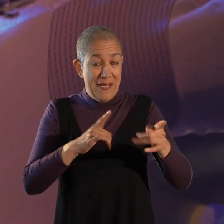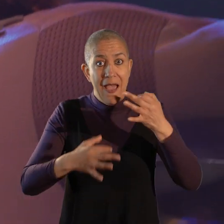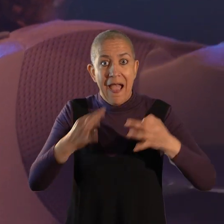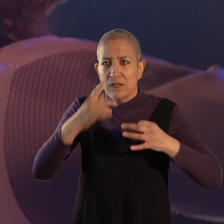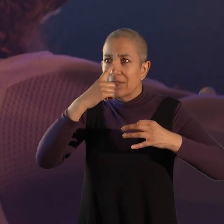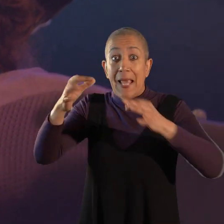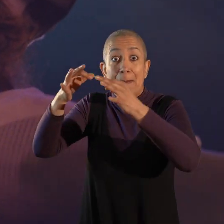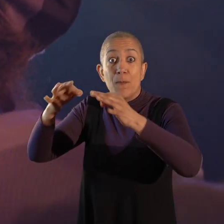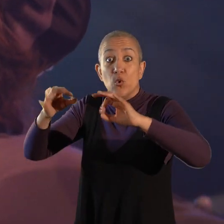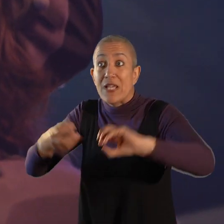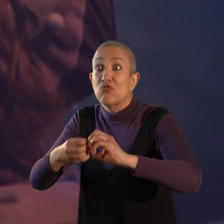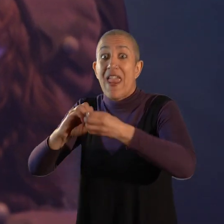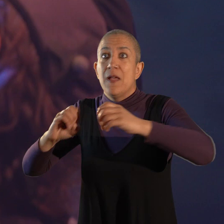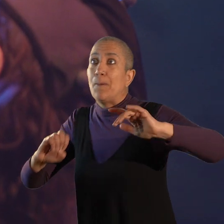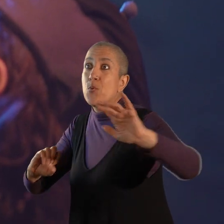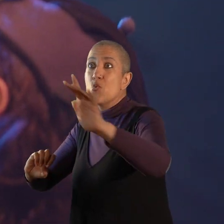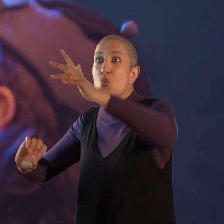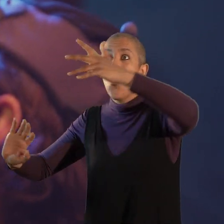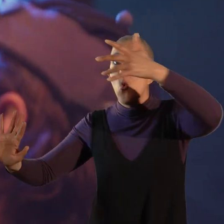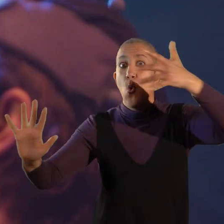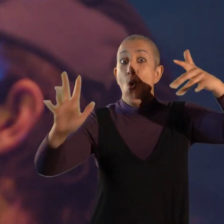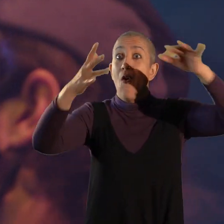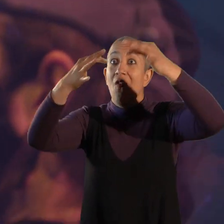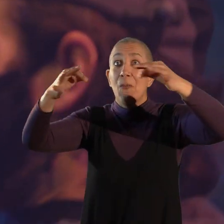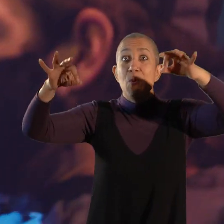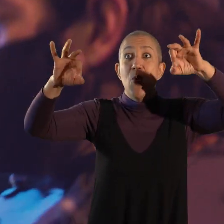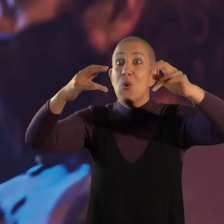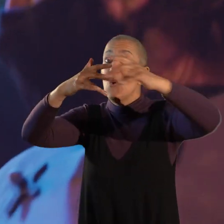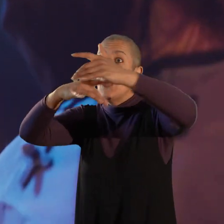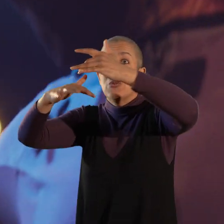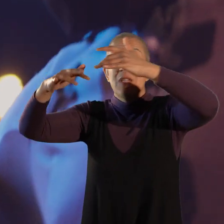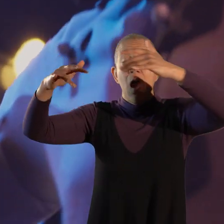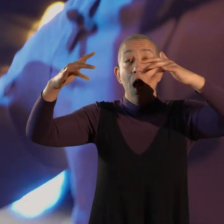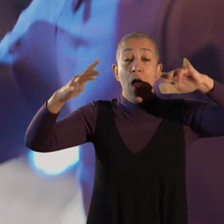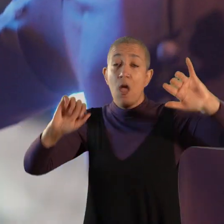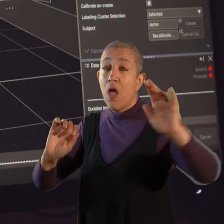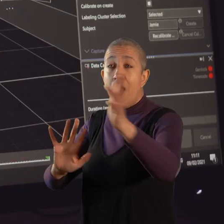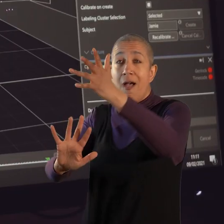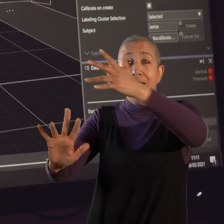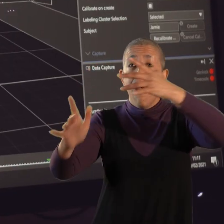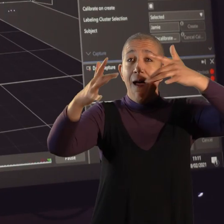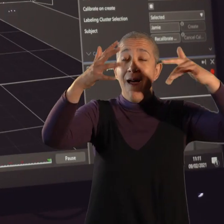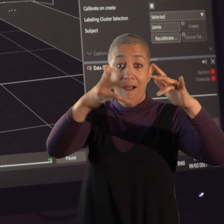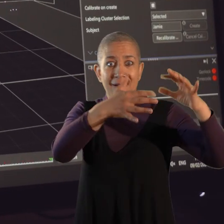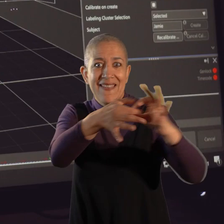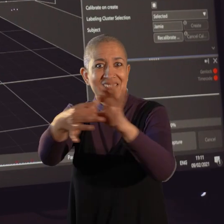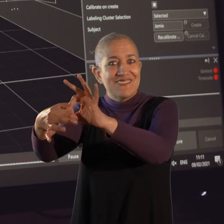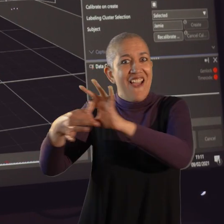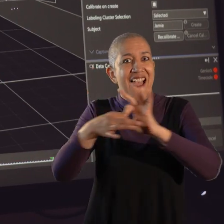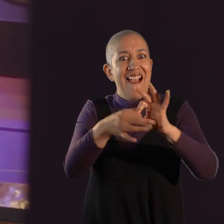the actors to play digital instruments with their movement and interact together.